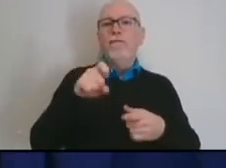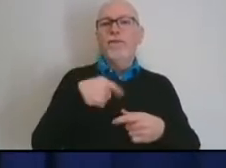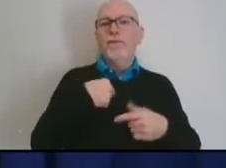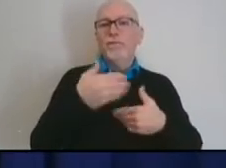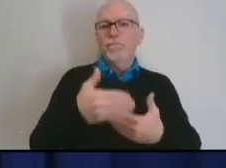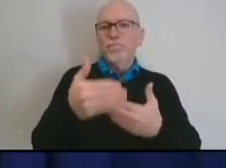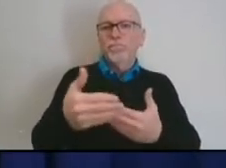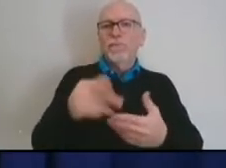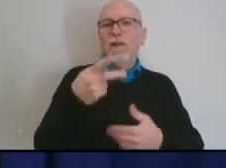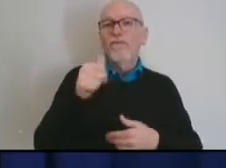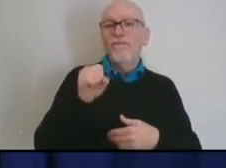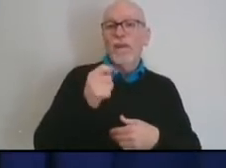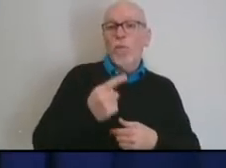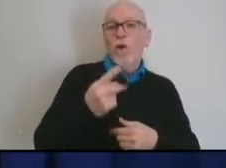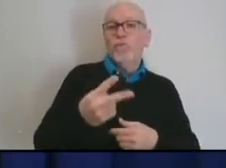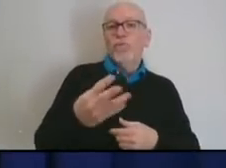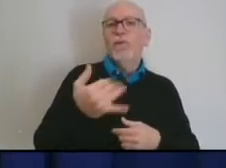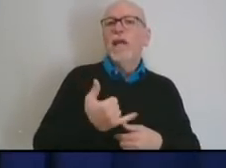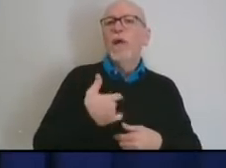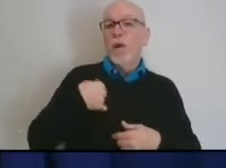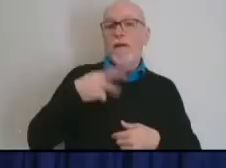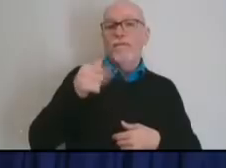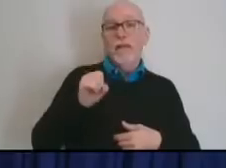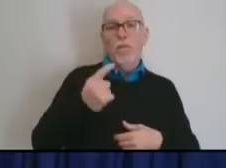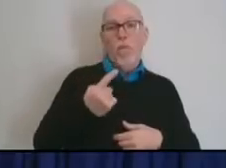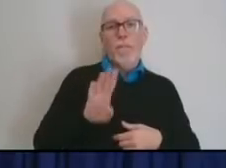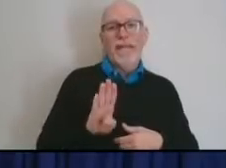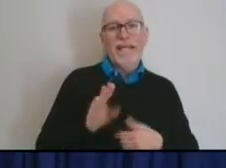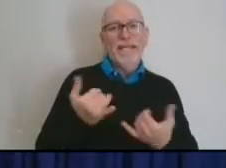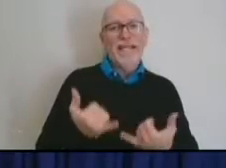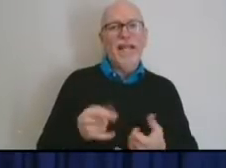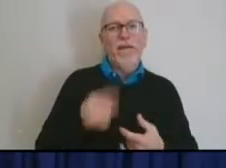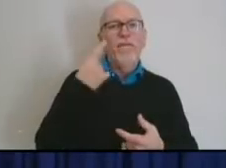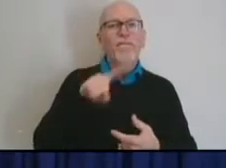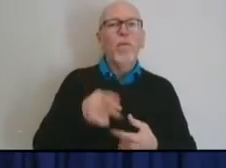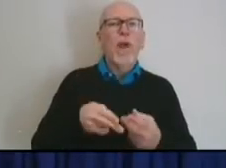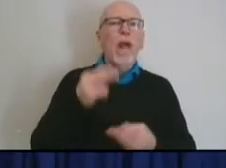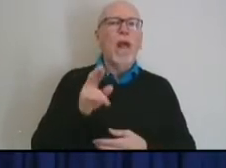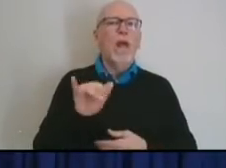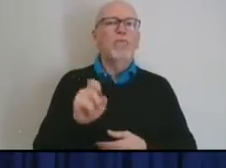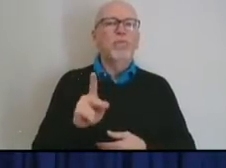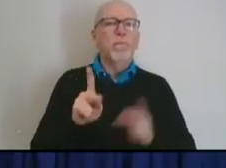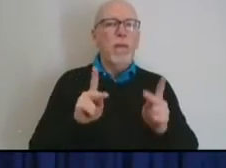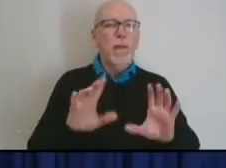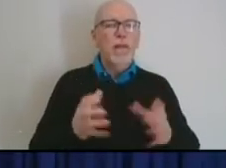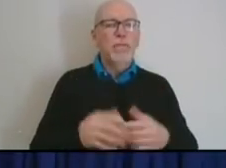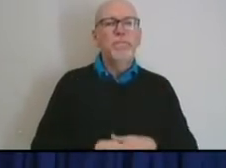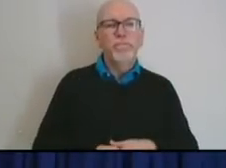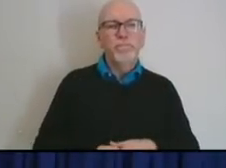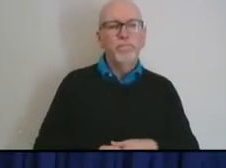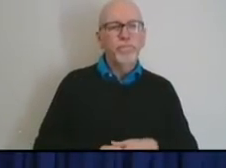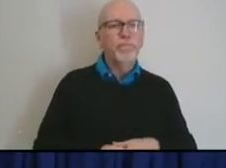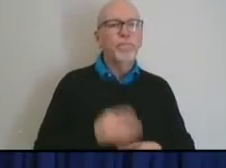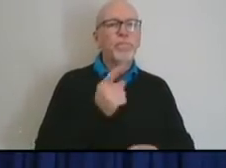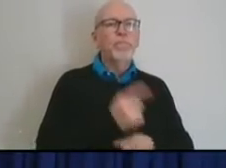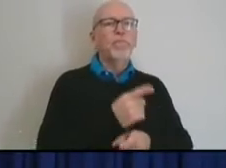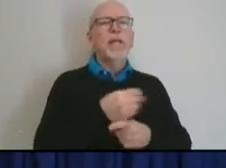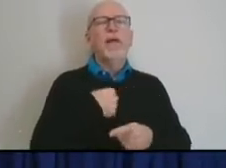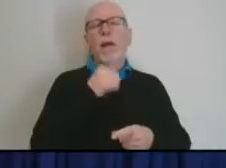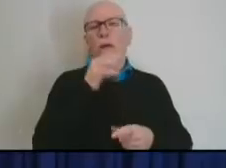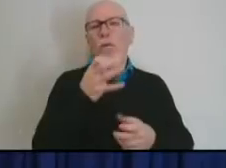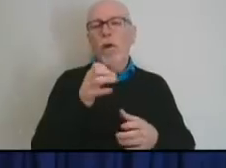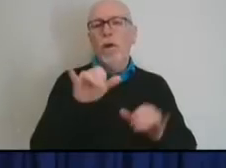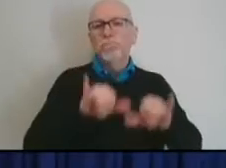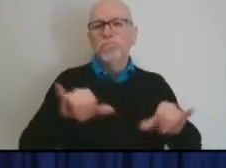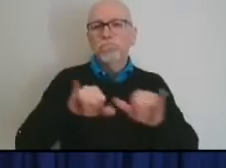still in phase 1B, our vulnerable populations. Yeah, and I would just, not to belabor the point, but I would add that if